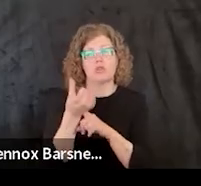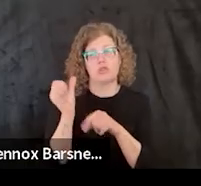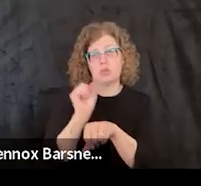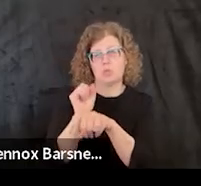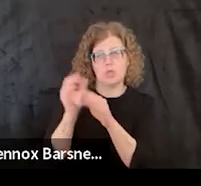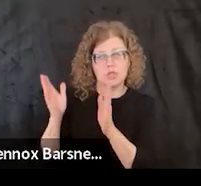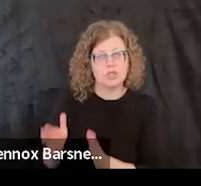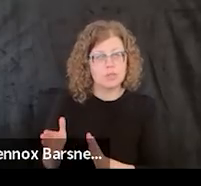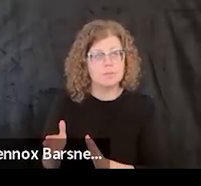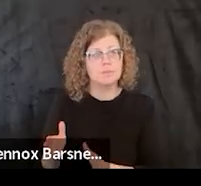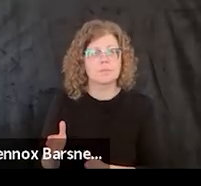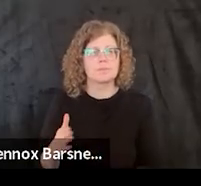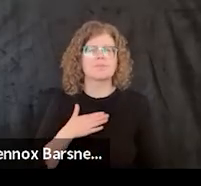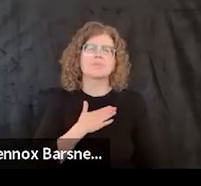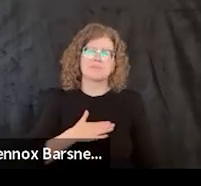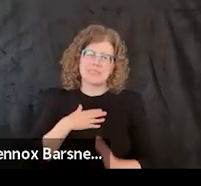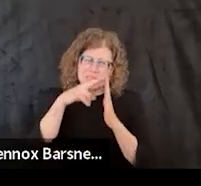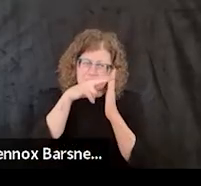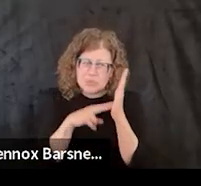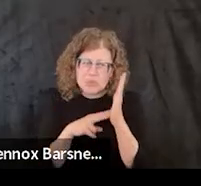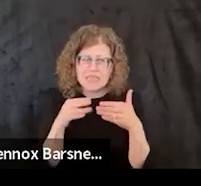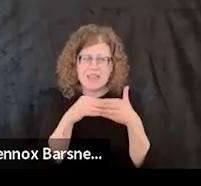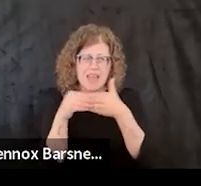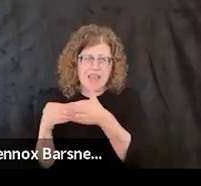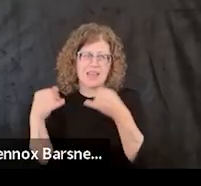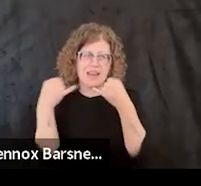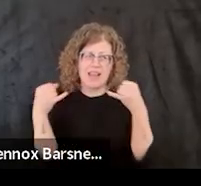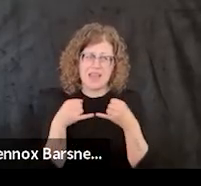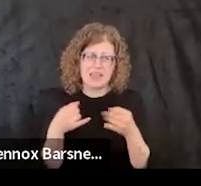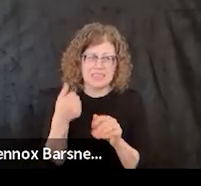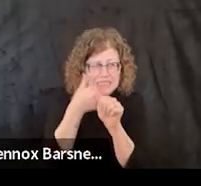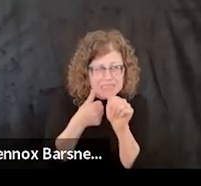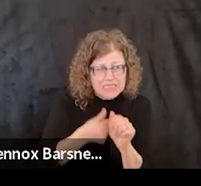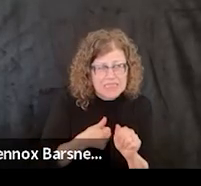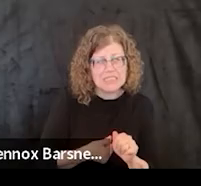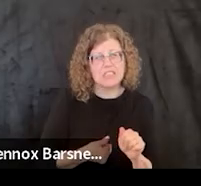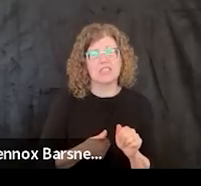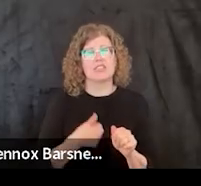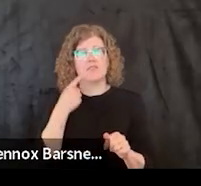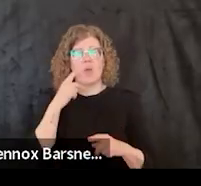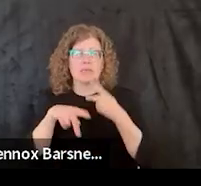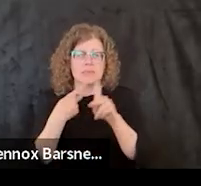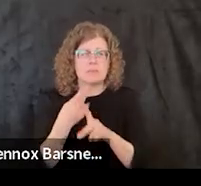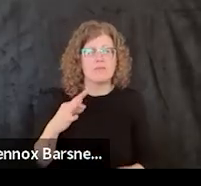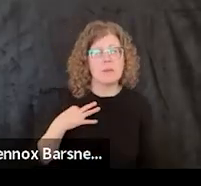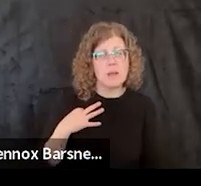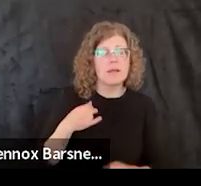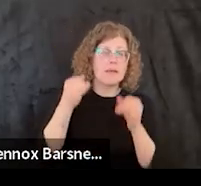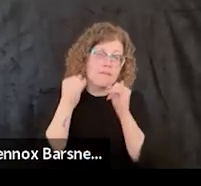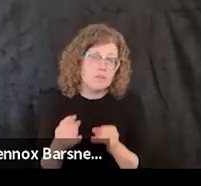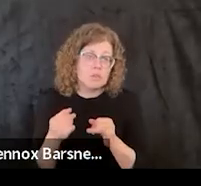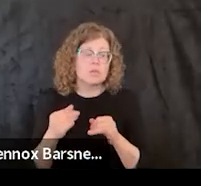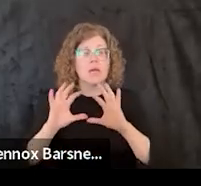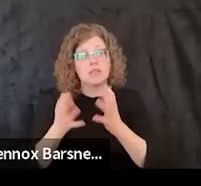Please read the guidelines for a full definition of each of those categories before applying. And please keep in mind,